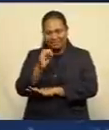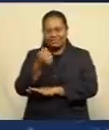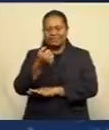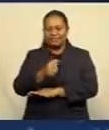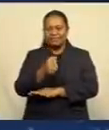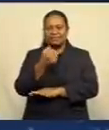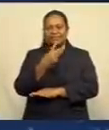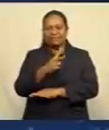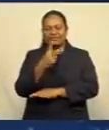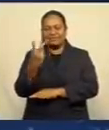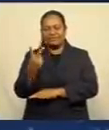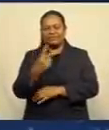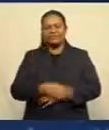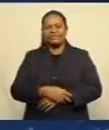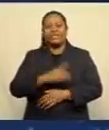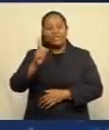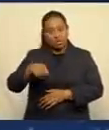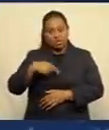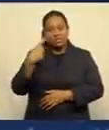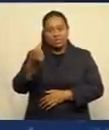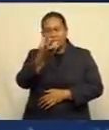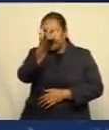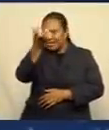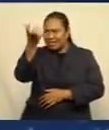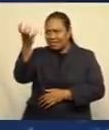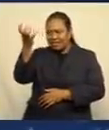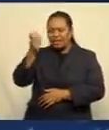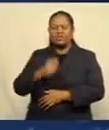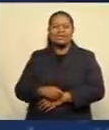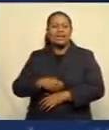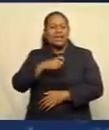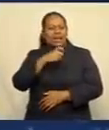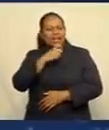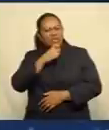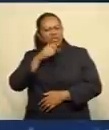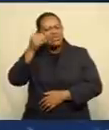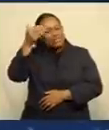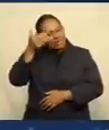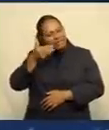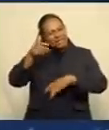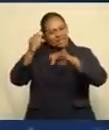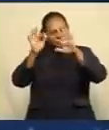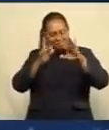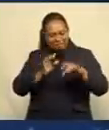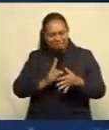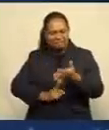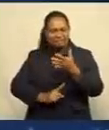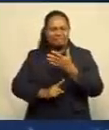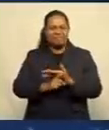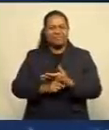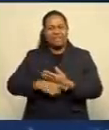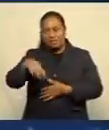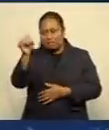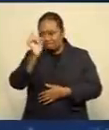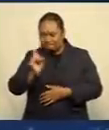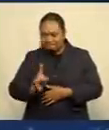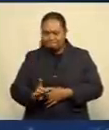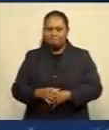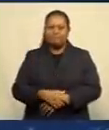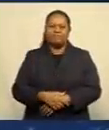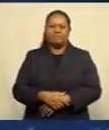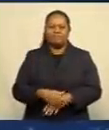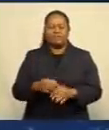6:22. Outlook for tomorrow, cloudy periods with afternoon or evening showers and isolated thunderstorms. Outlook